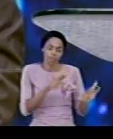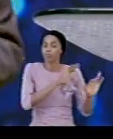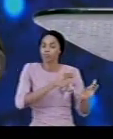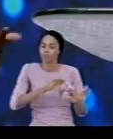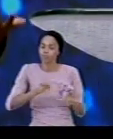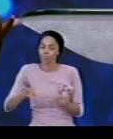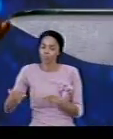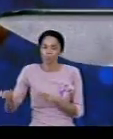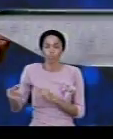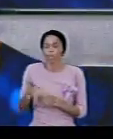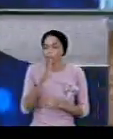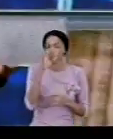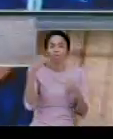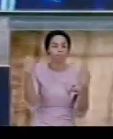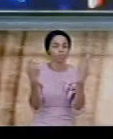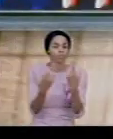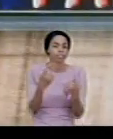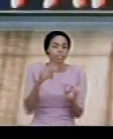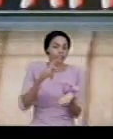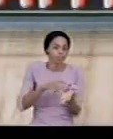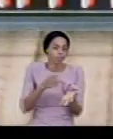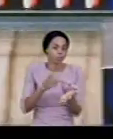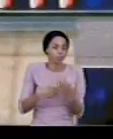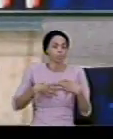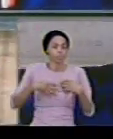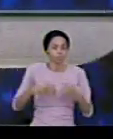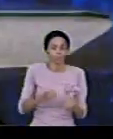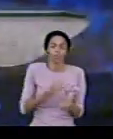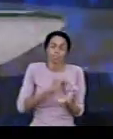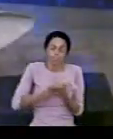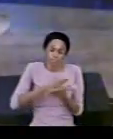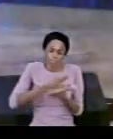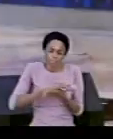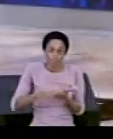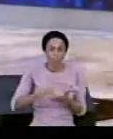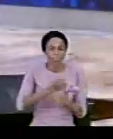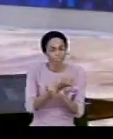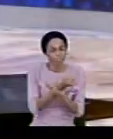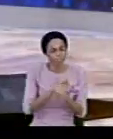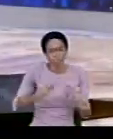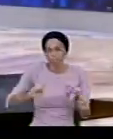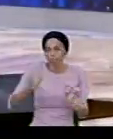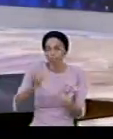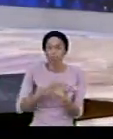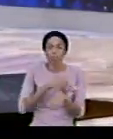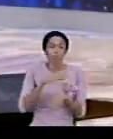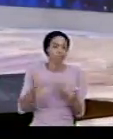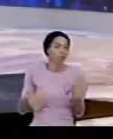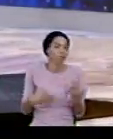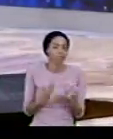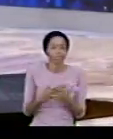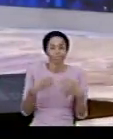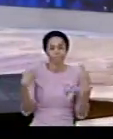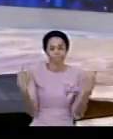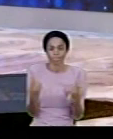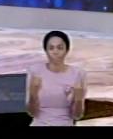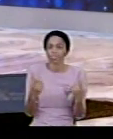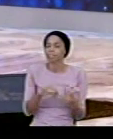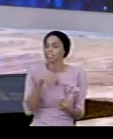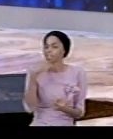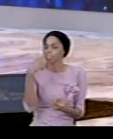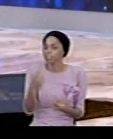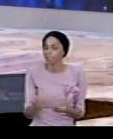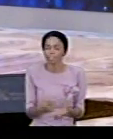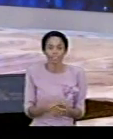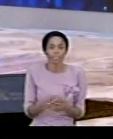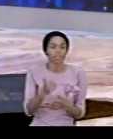cure, cleansing me and saving me from all sin. It says, the just